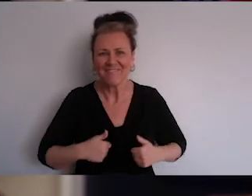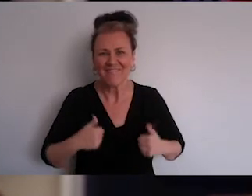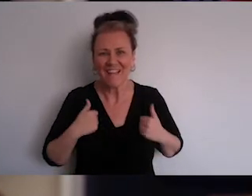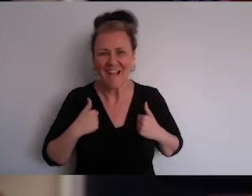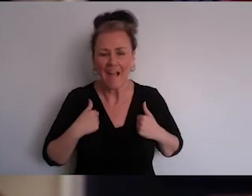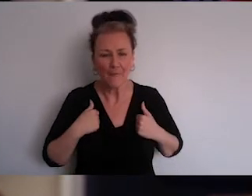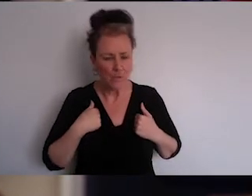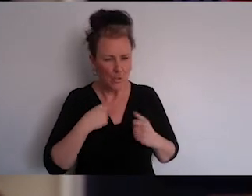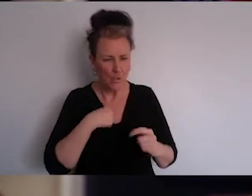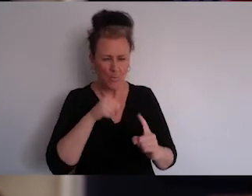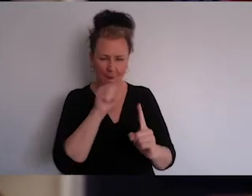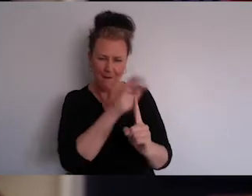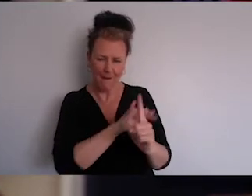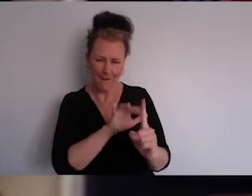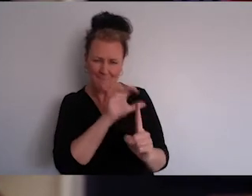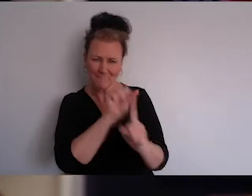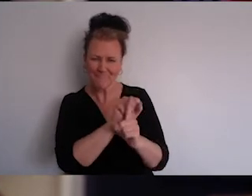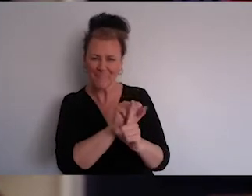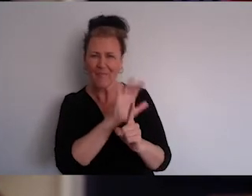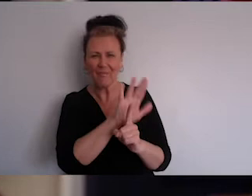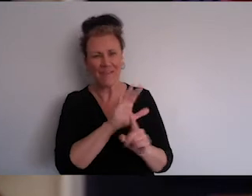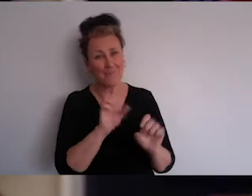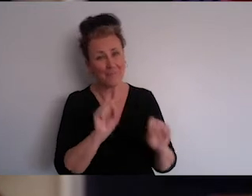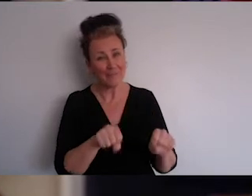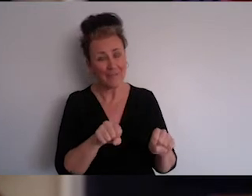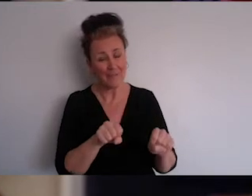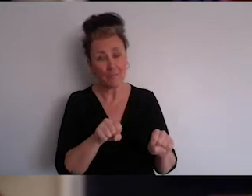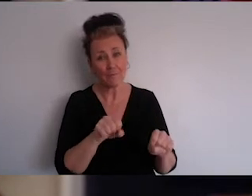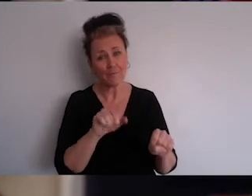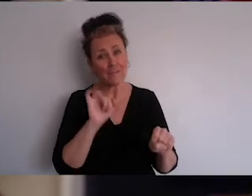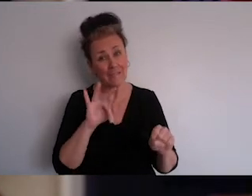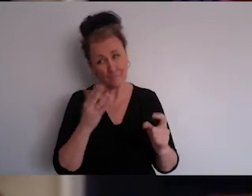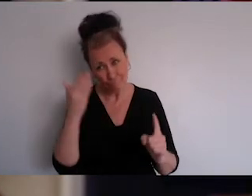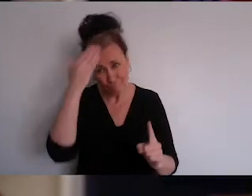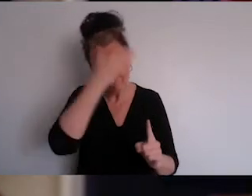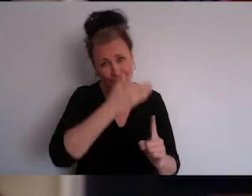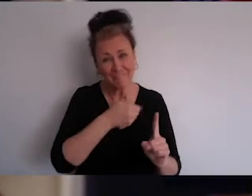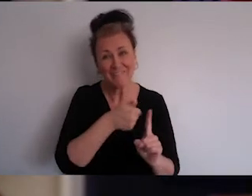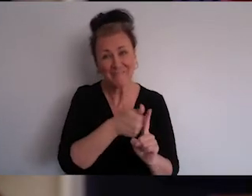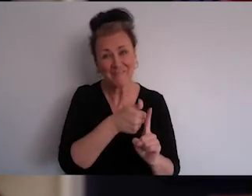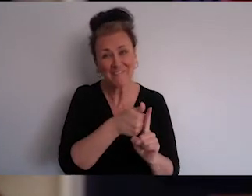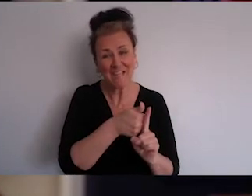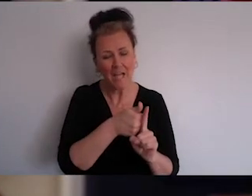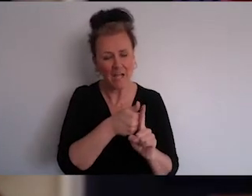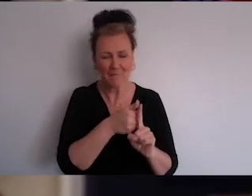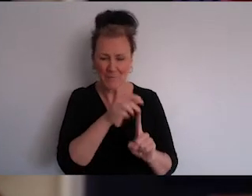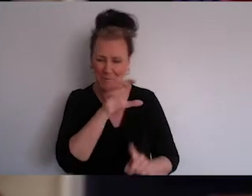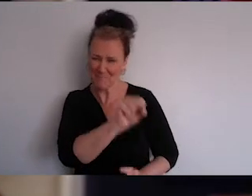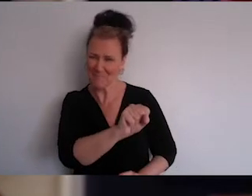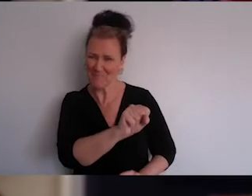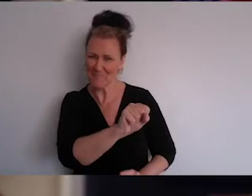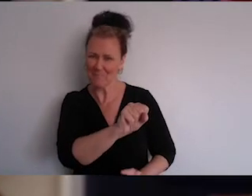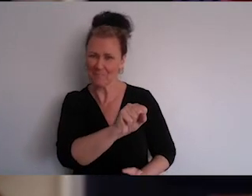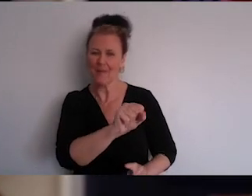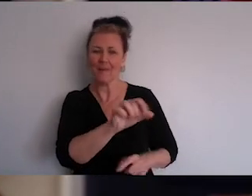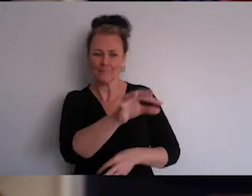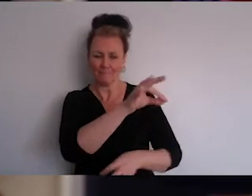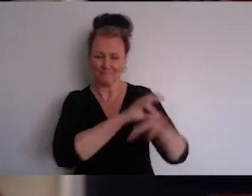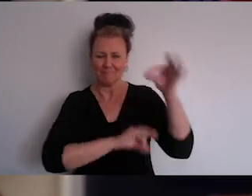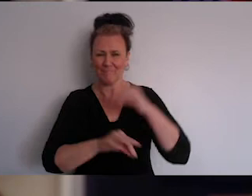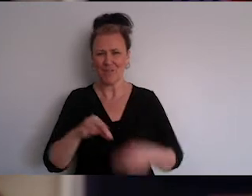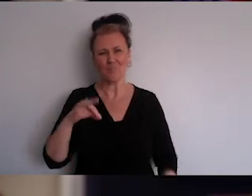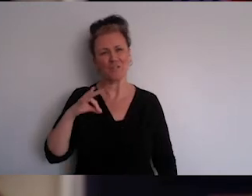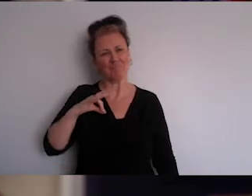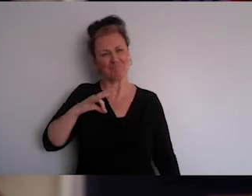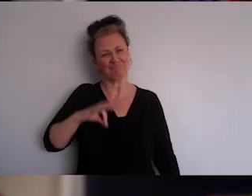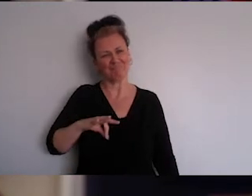someone's potential, even when it is hidden to themselves. And you will get so much